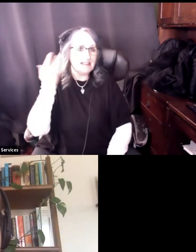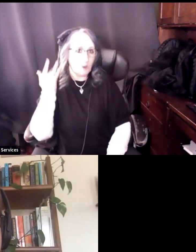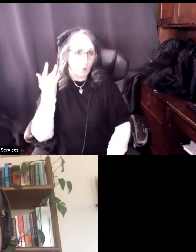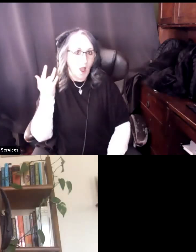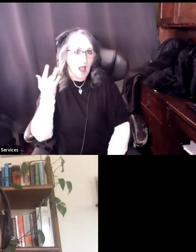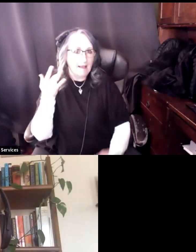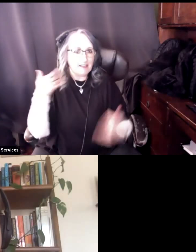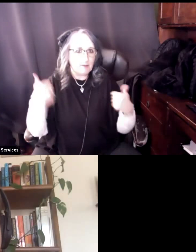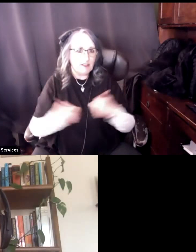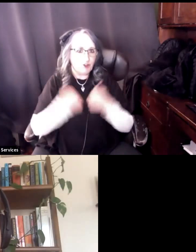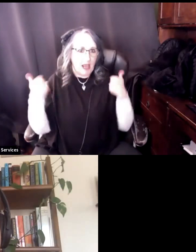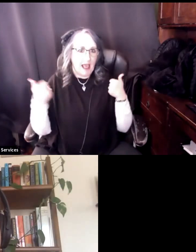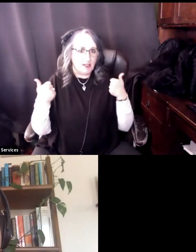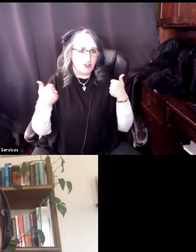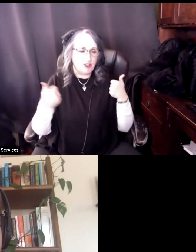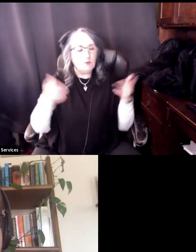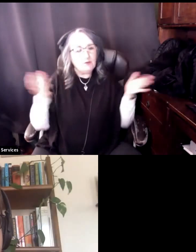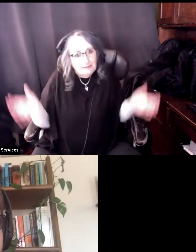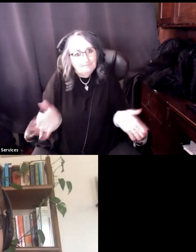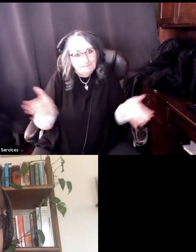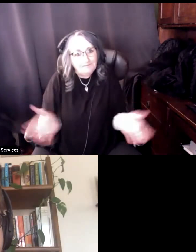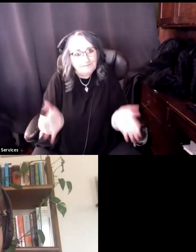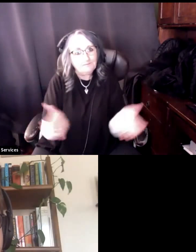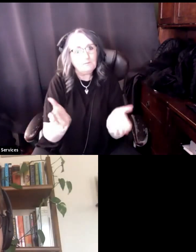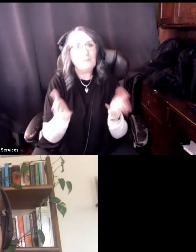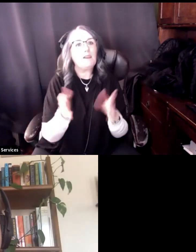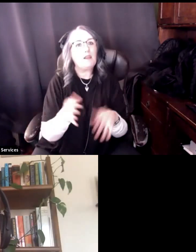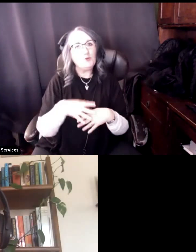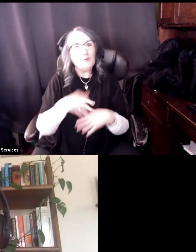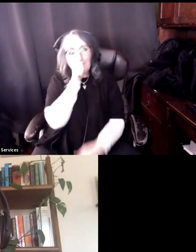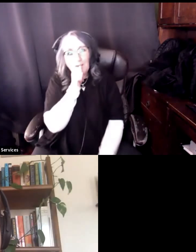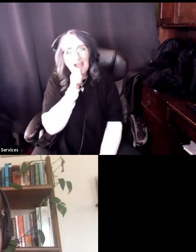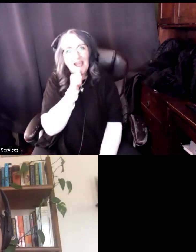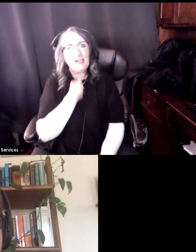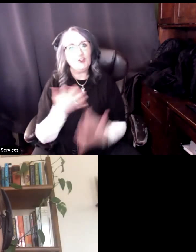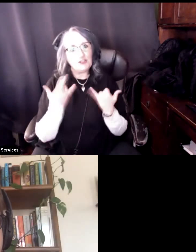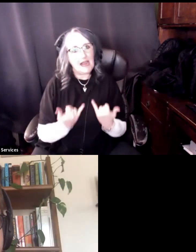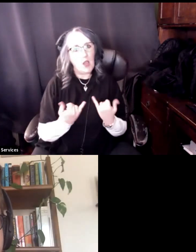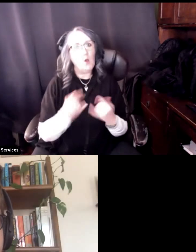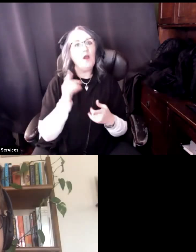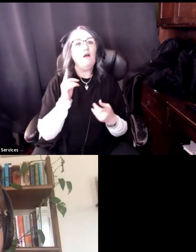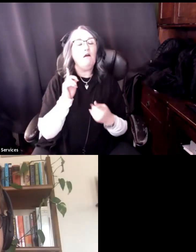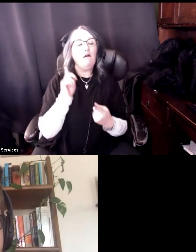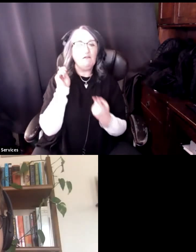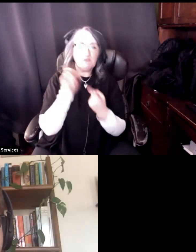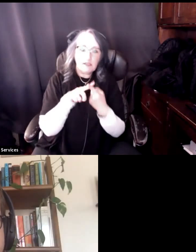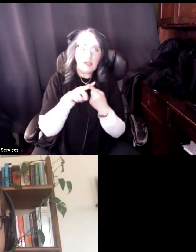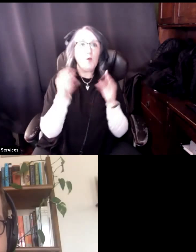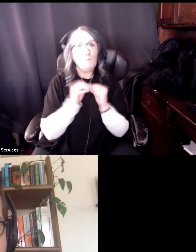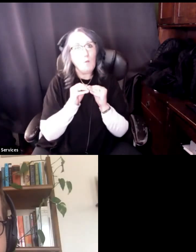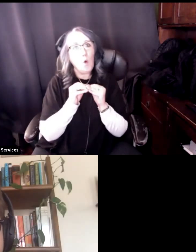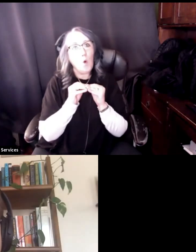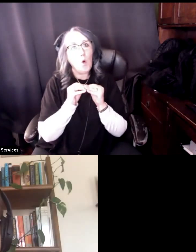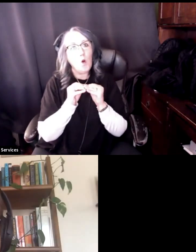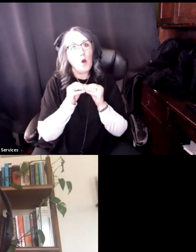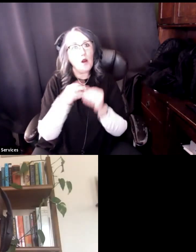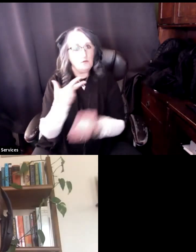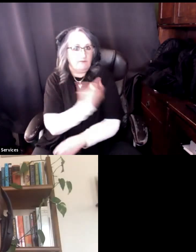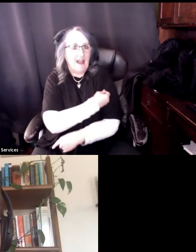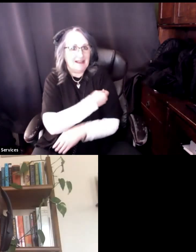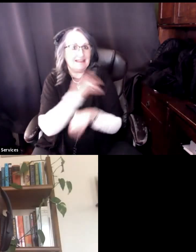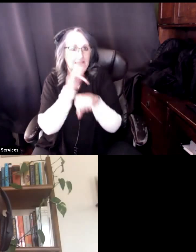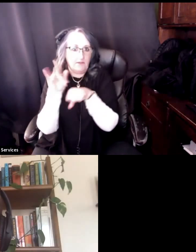have encouraged people to be patient now until more doses become available. There will be